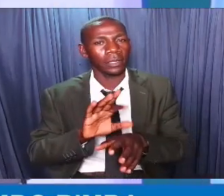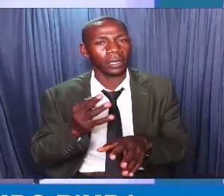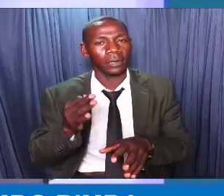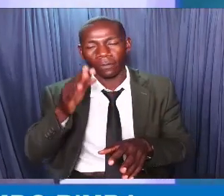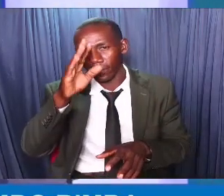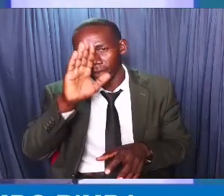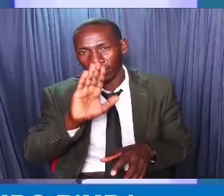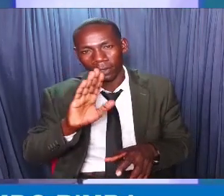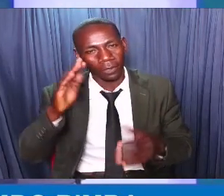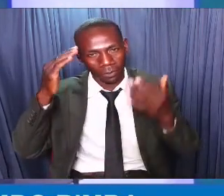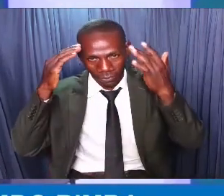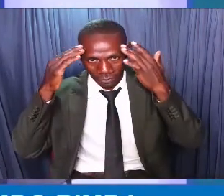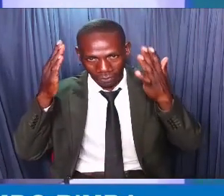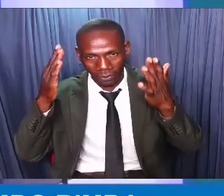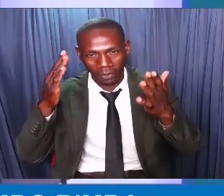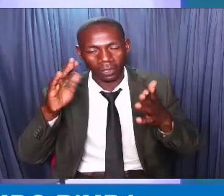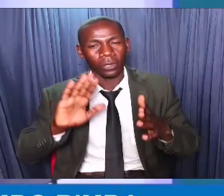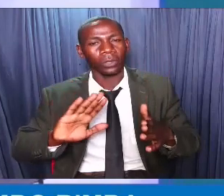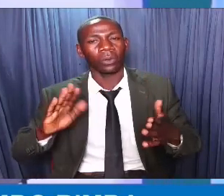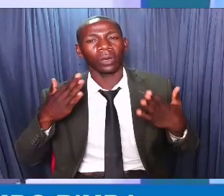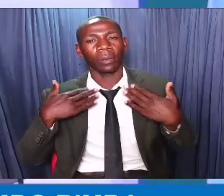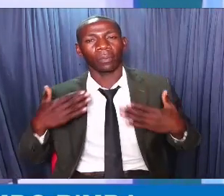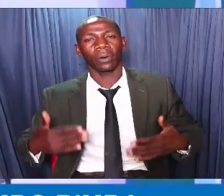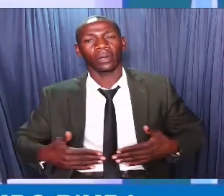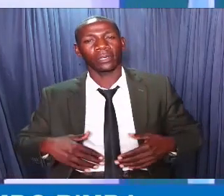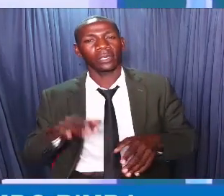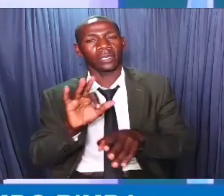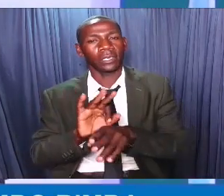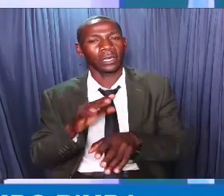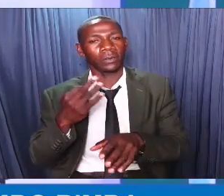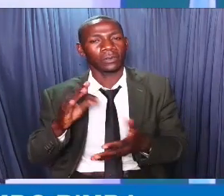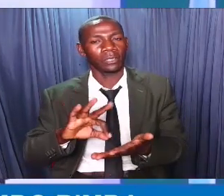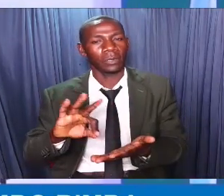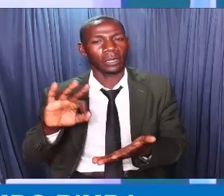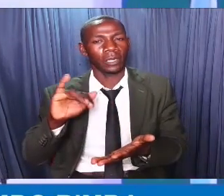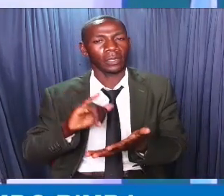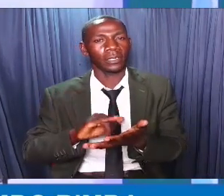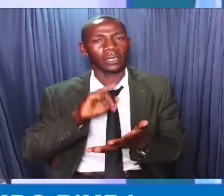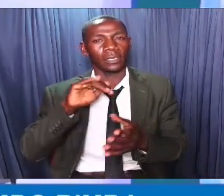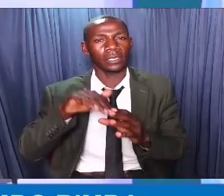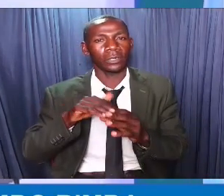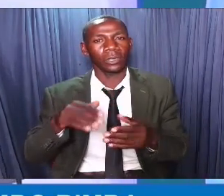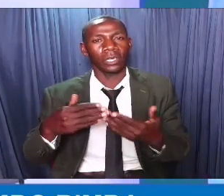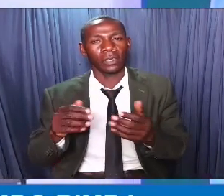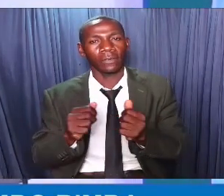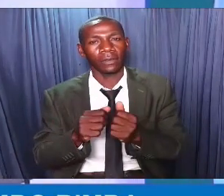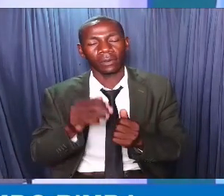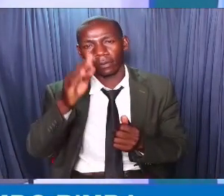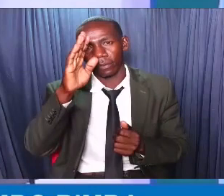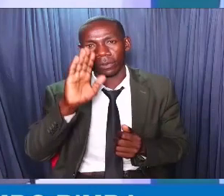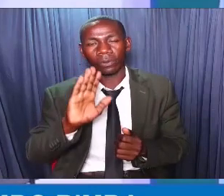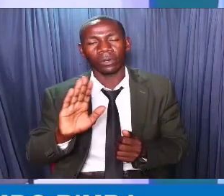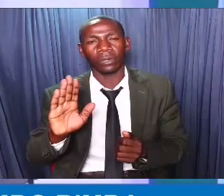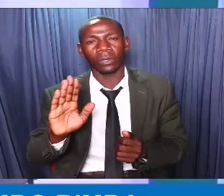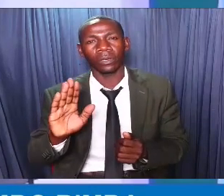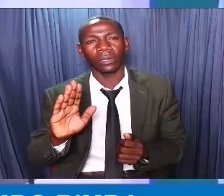that is the temple of the Lord. Ya kuwa, mwili yenu ni hekalu la Roho Mtakatifu aliye ndani yenu. Don't you know your body is a temple of the Holy na Mungu. Ghost? That you are given